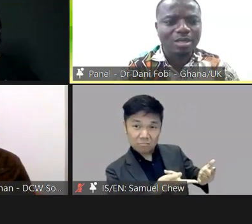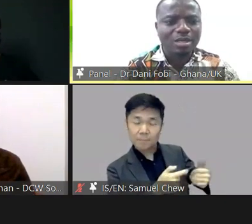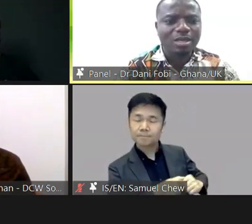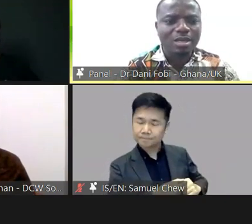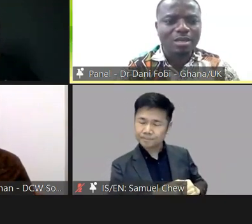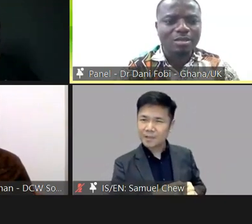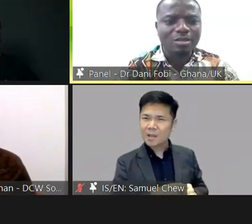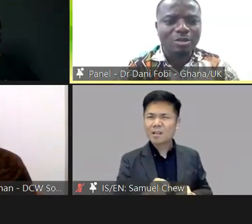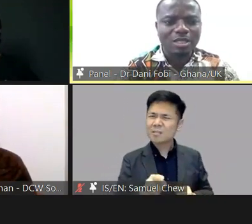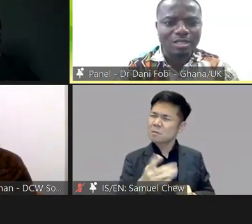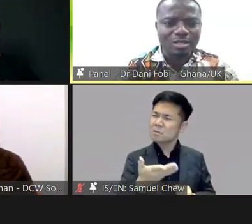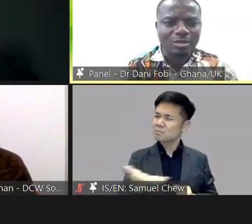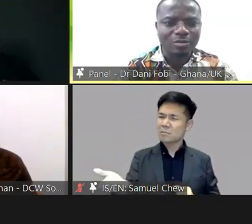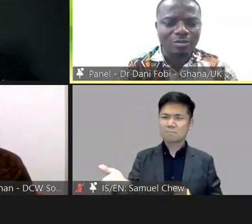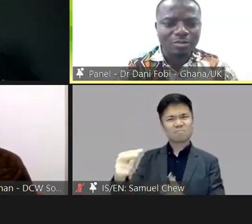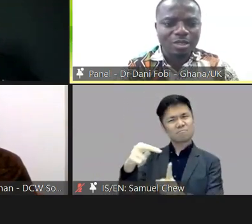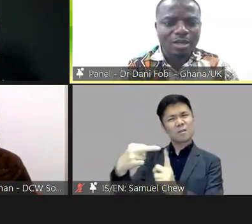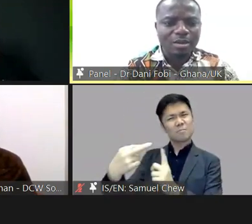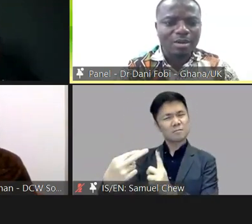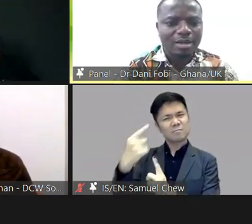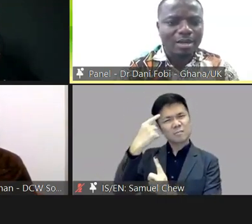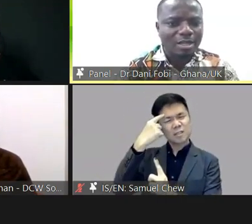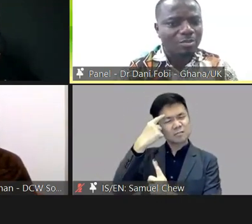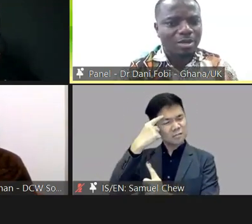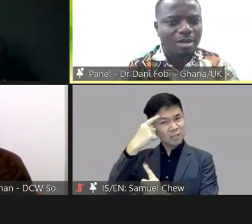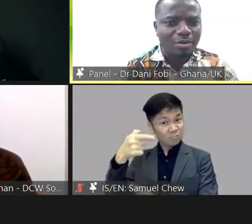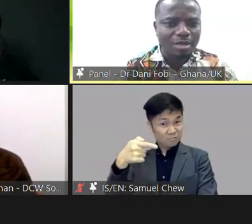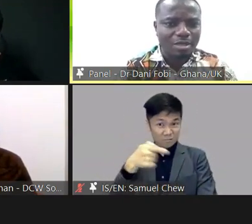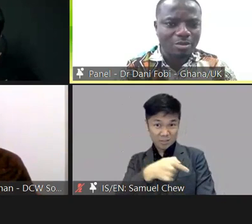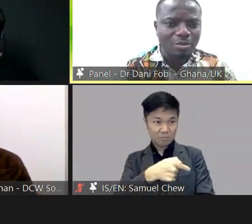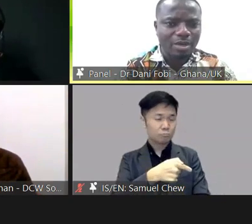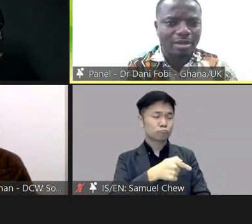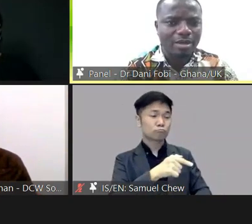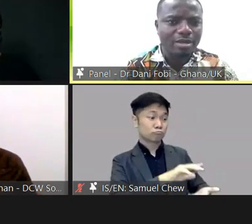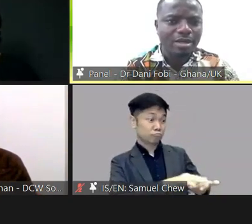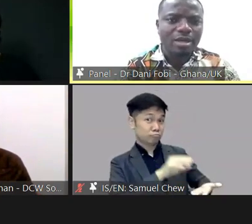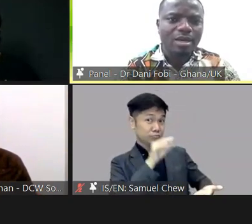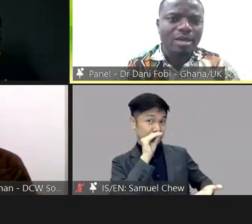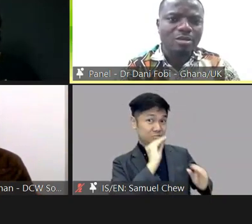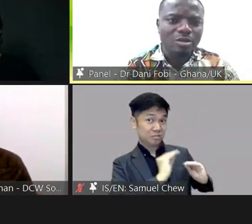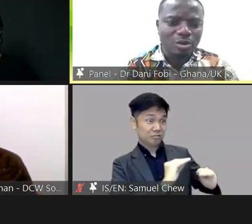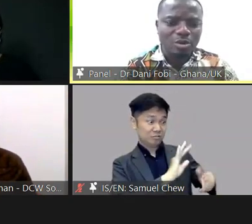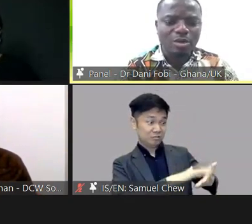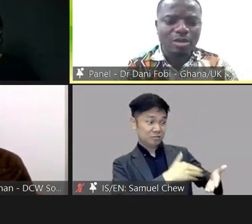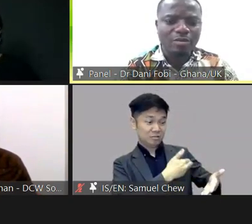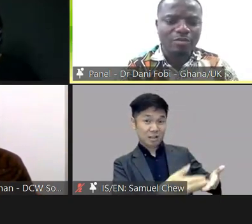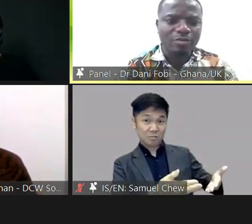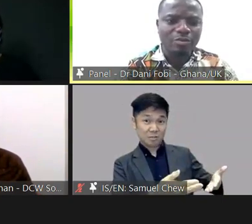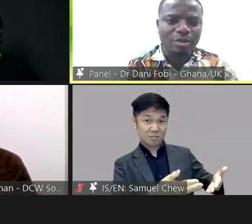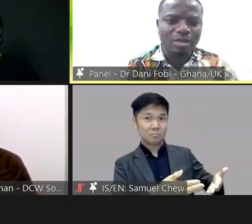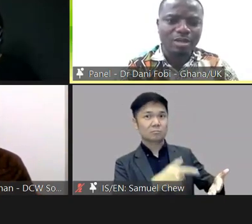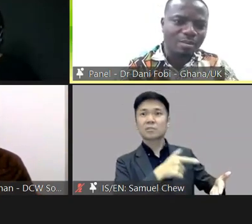language, then your chances of learning other spoken languages will be hindered. And so